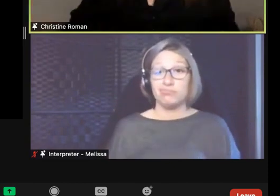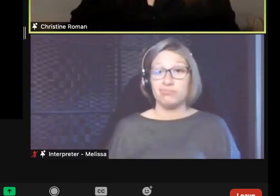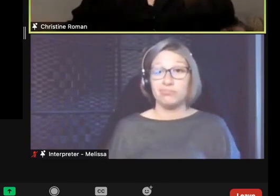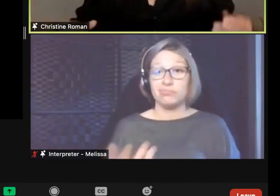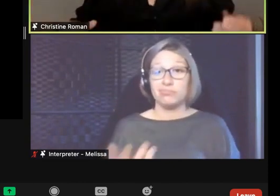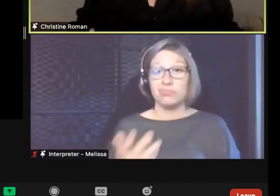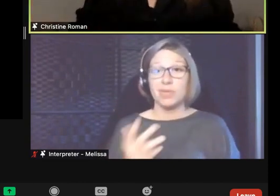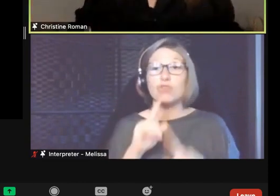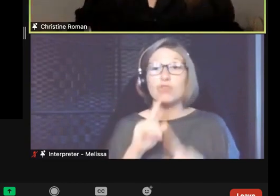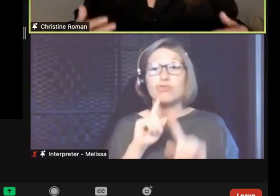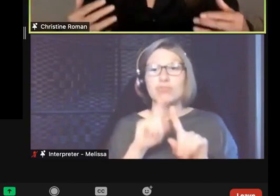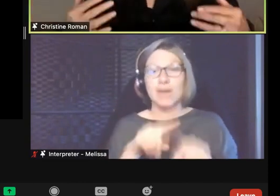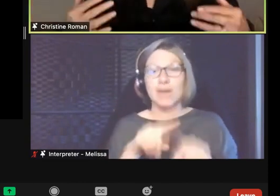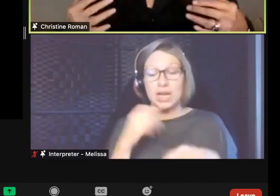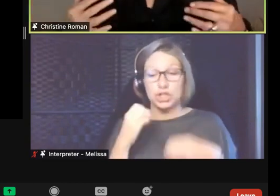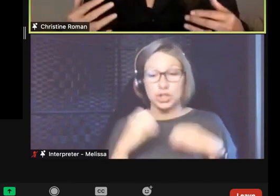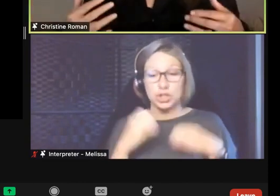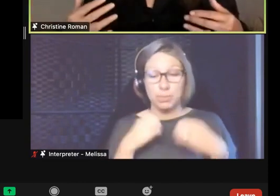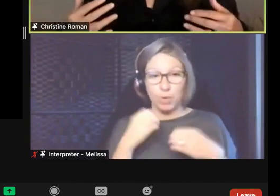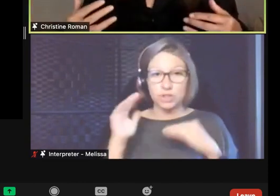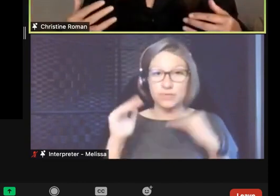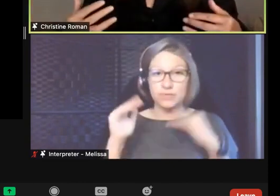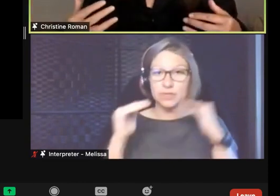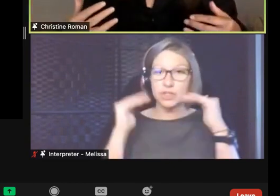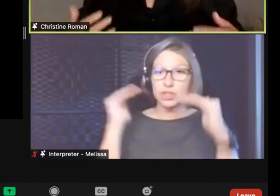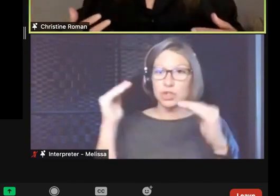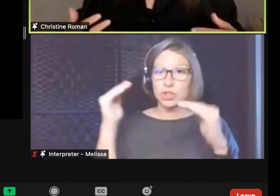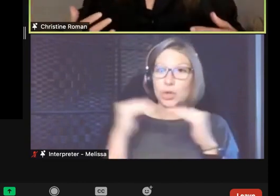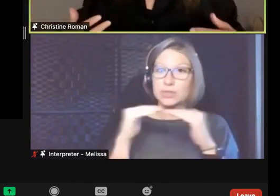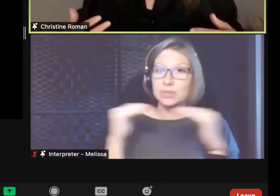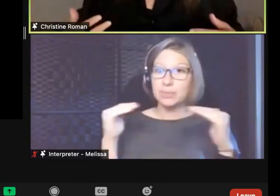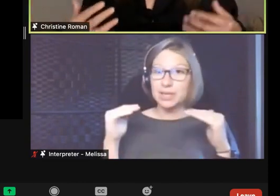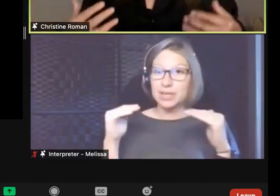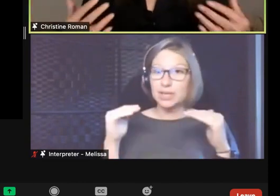and it's not because they're